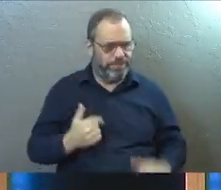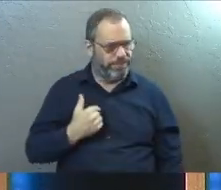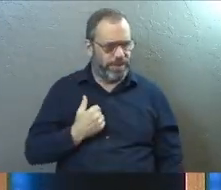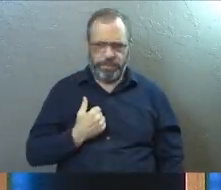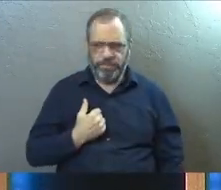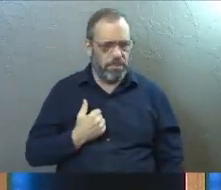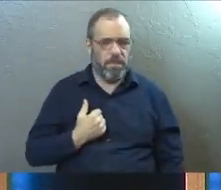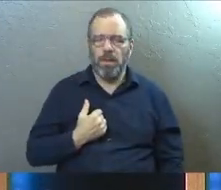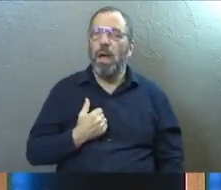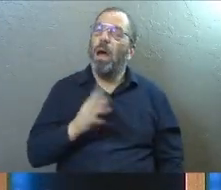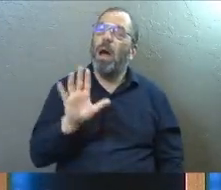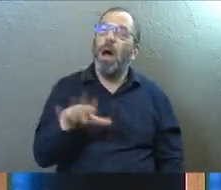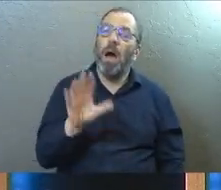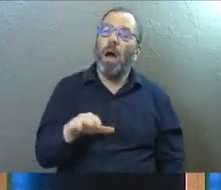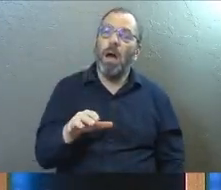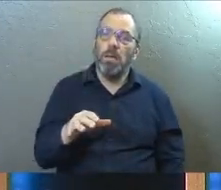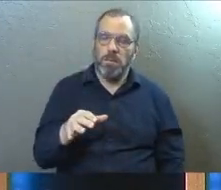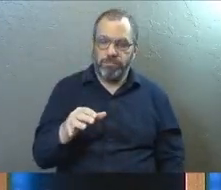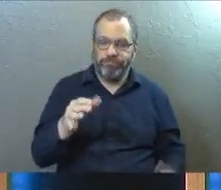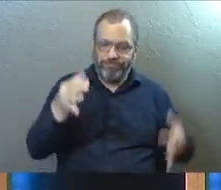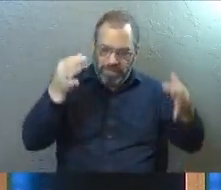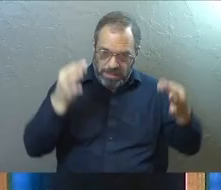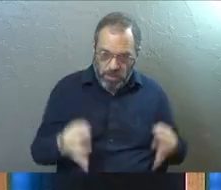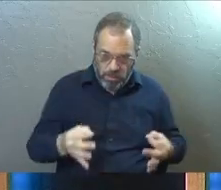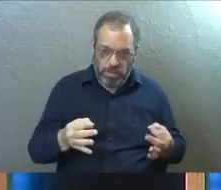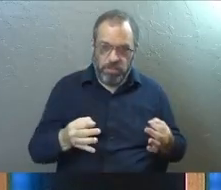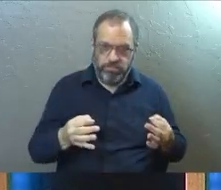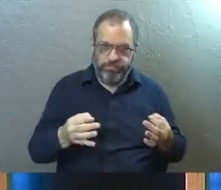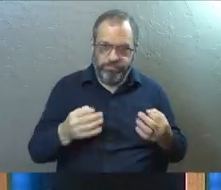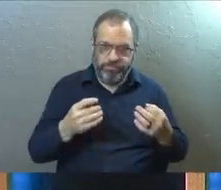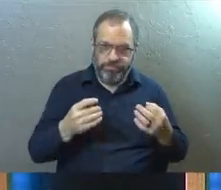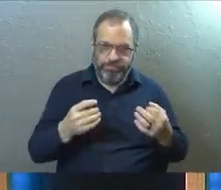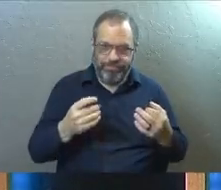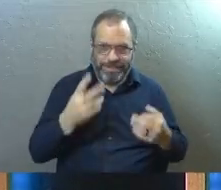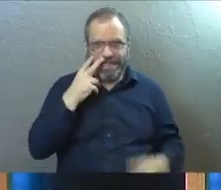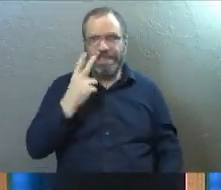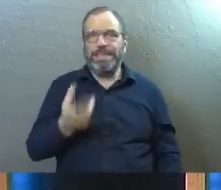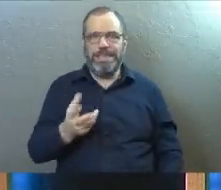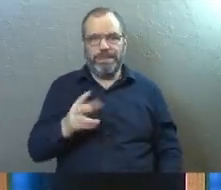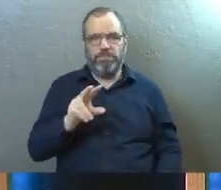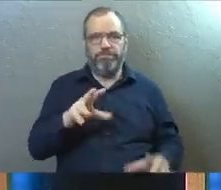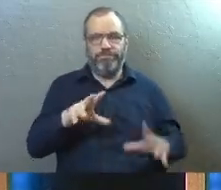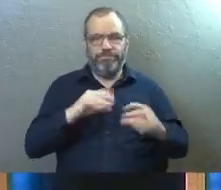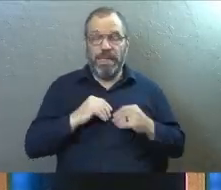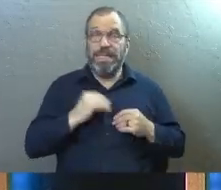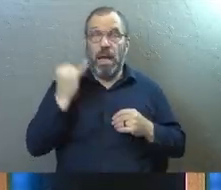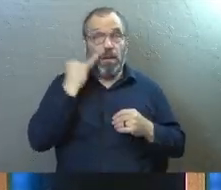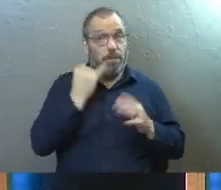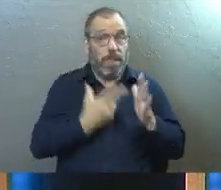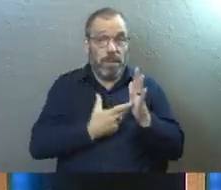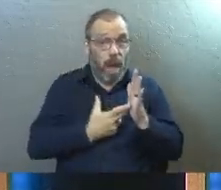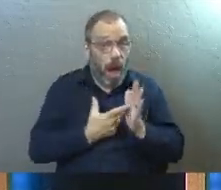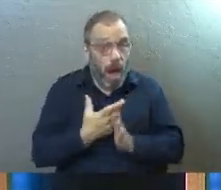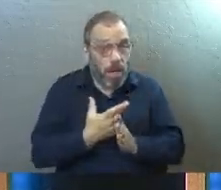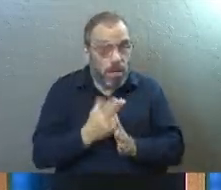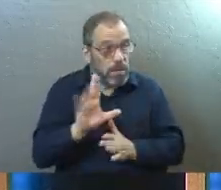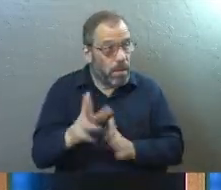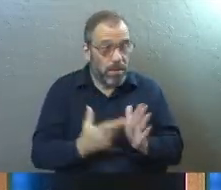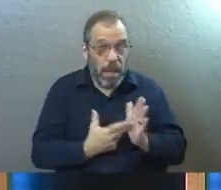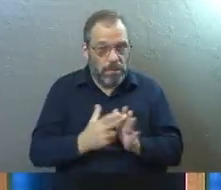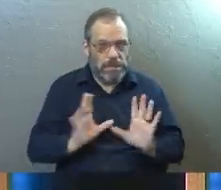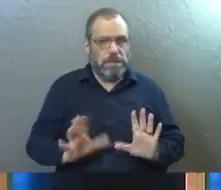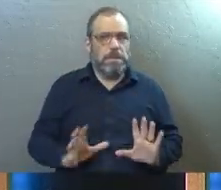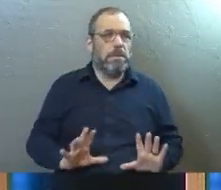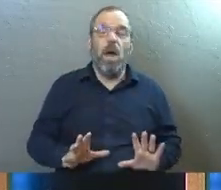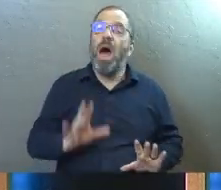often understand, or honestly, that we choose to see, right? That we're, if we're being overly honest about, we don't want to do